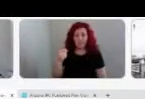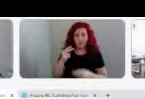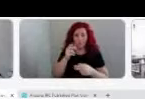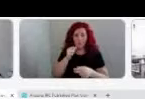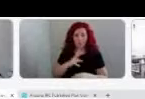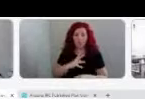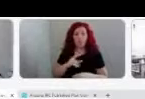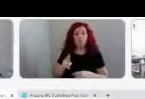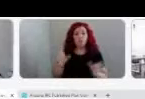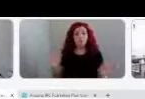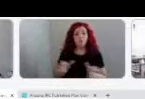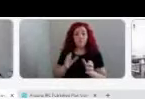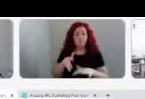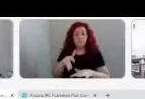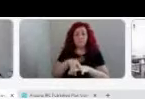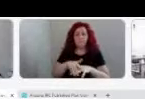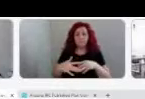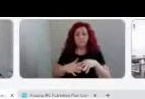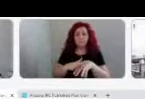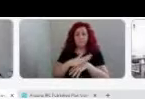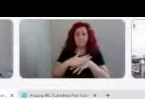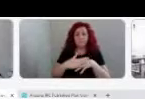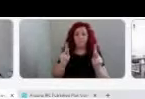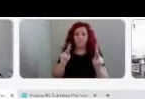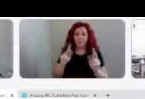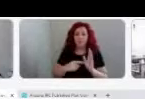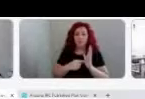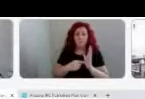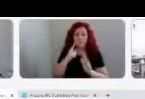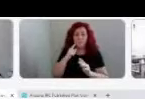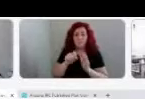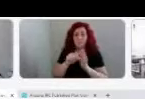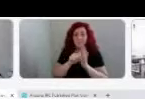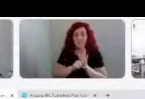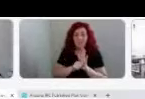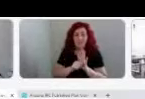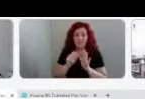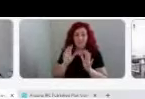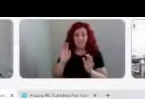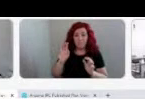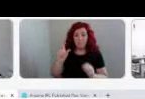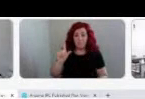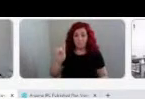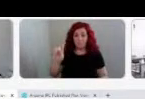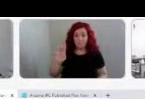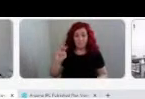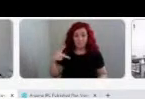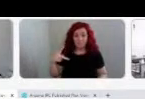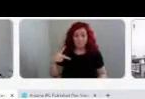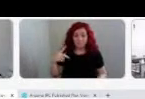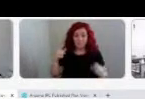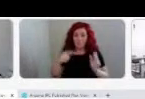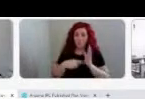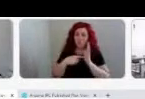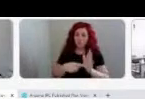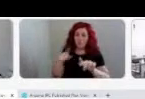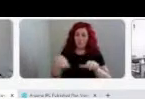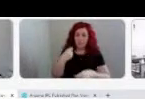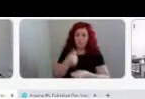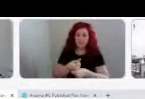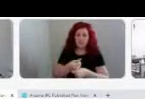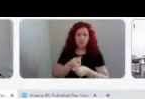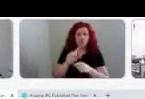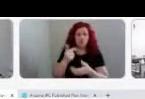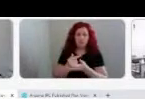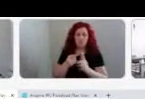ensure indigenous people are represented in our state's legislative map let's show this year's graduates from our schools how this democratic process is